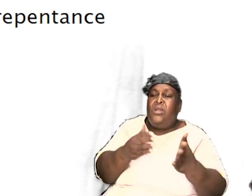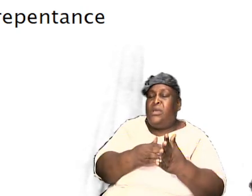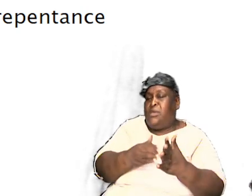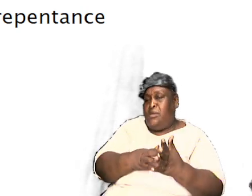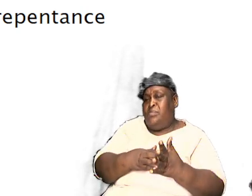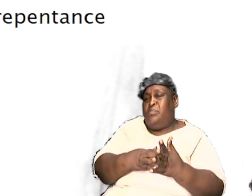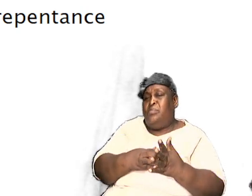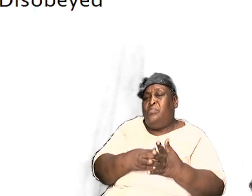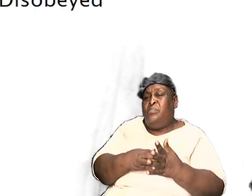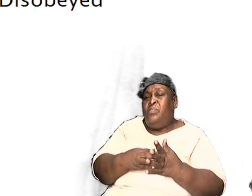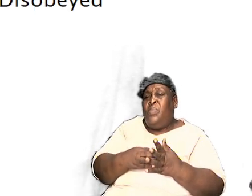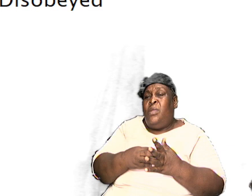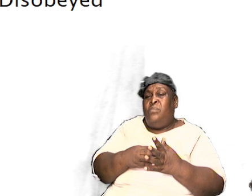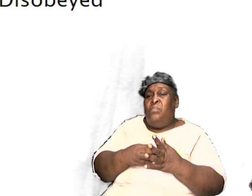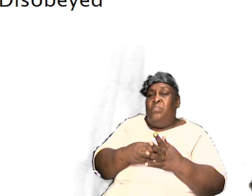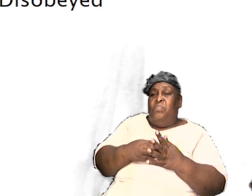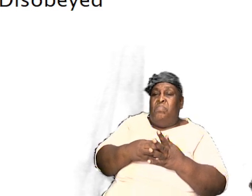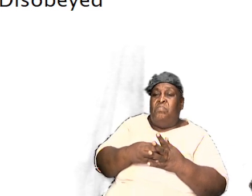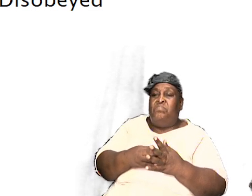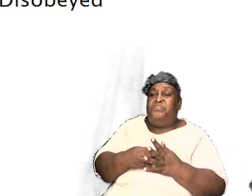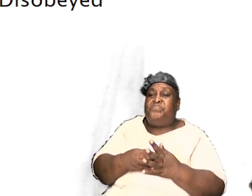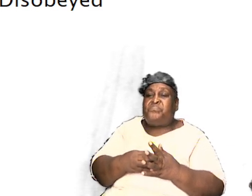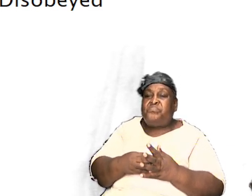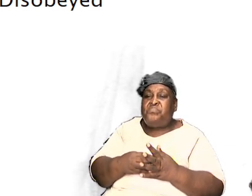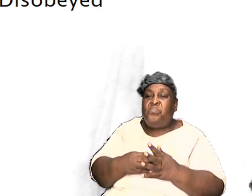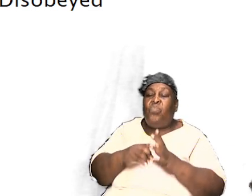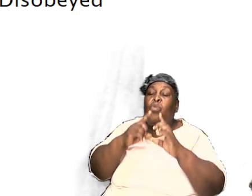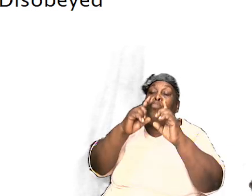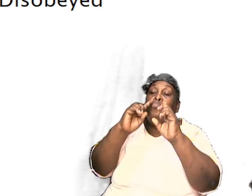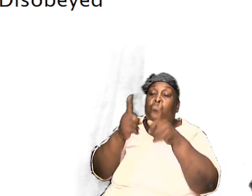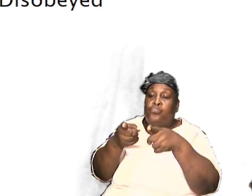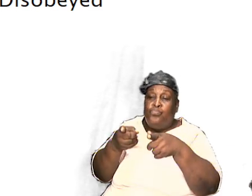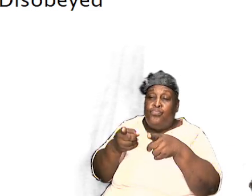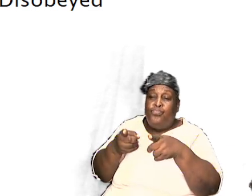God gave him another test. He said, go up